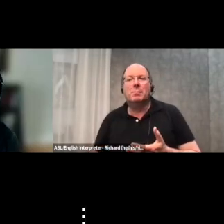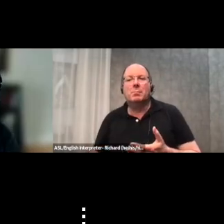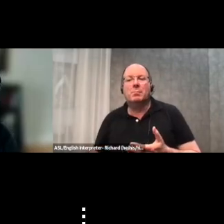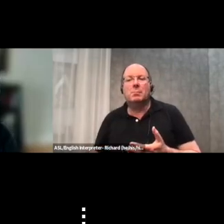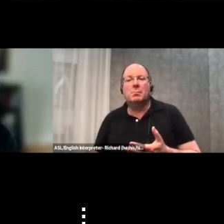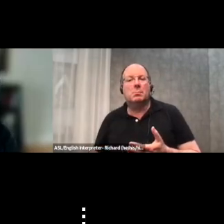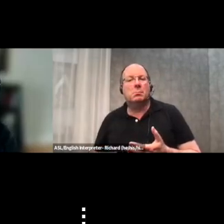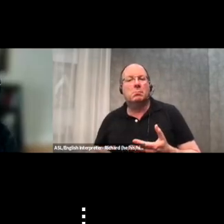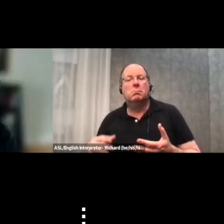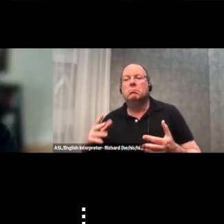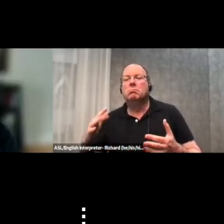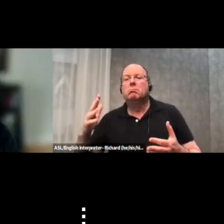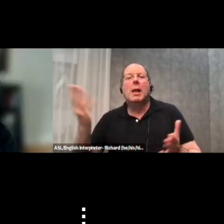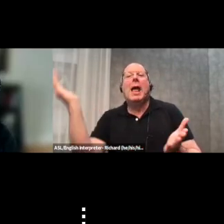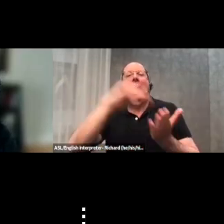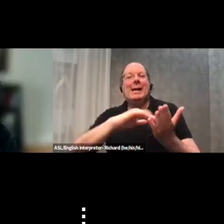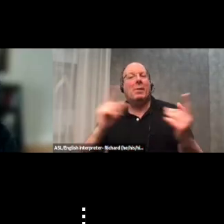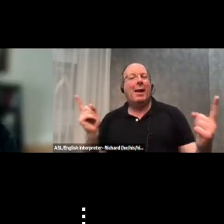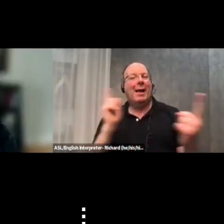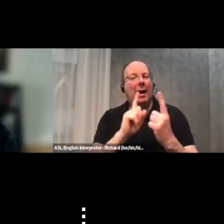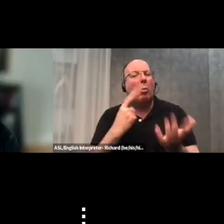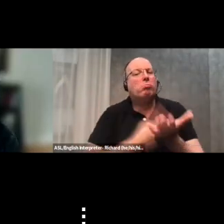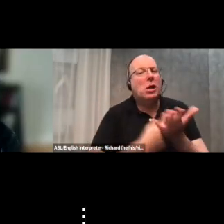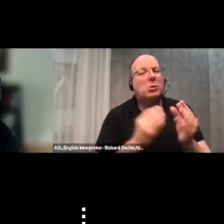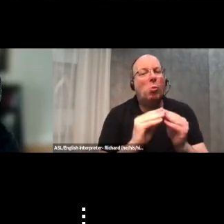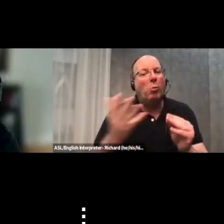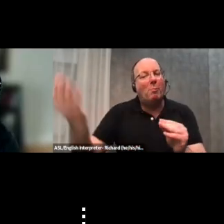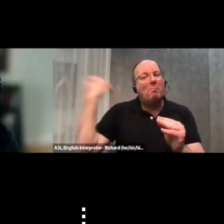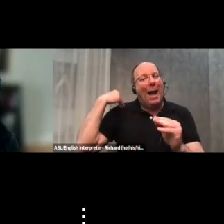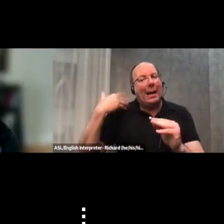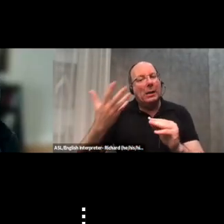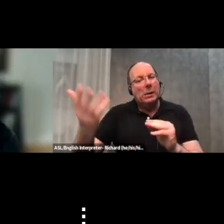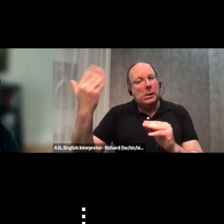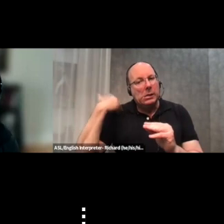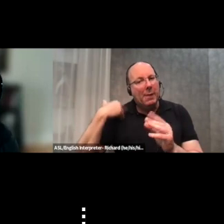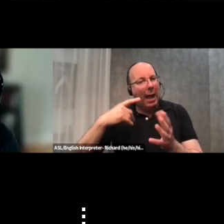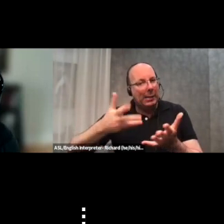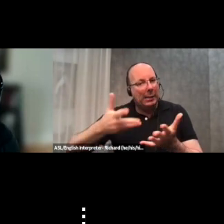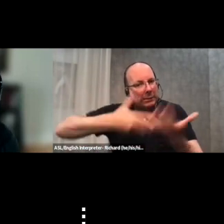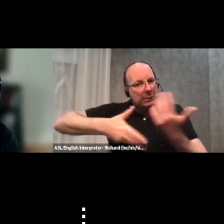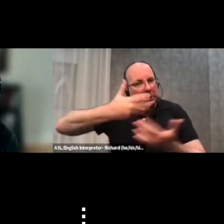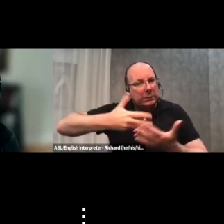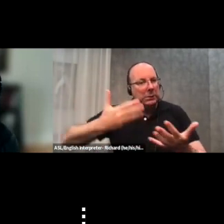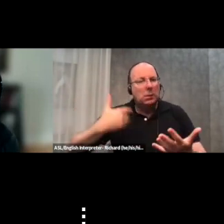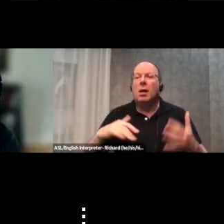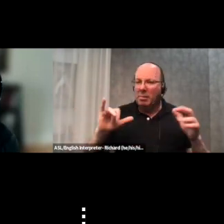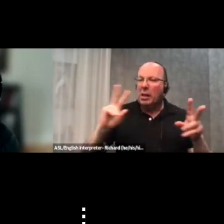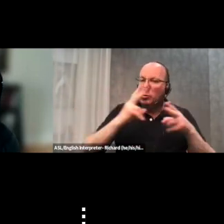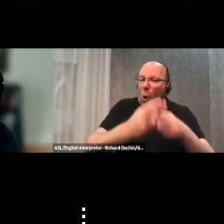want to talk more about whatever kinky play we engaged in. That's still a type of aftercare.